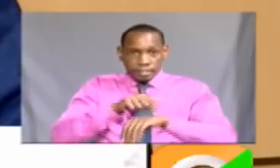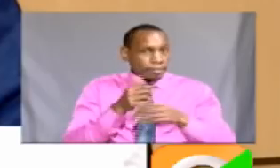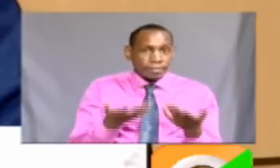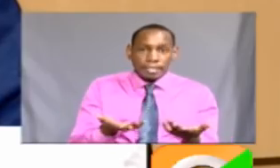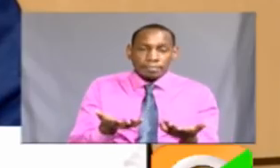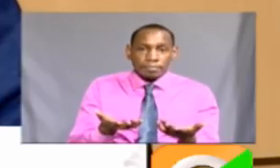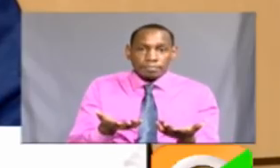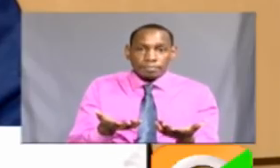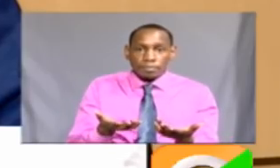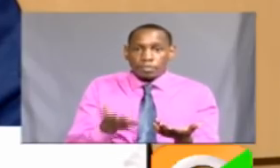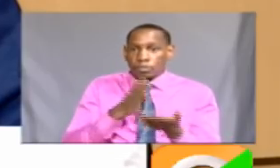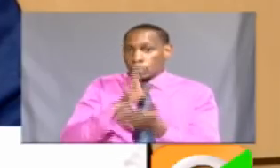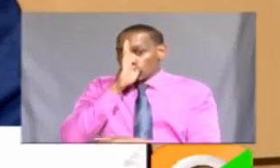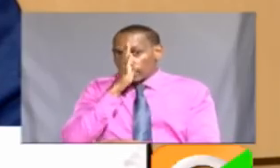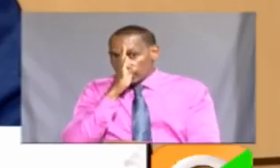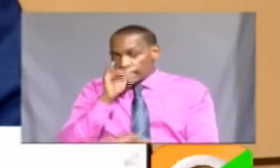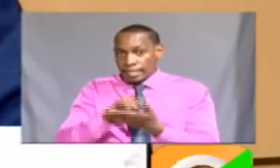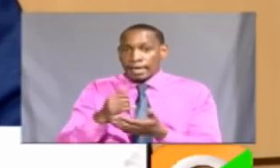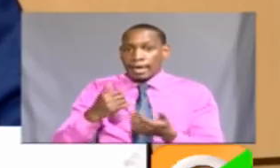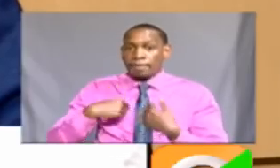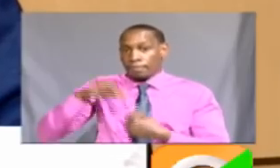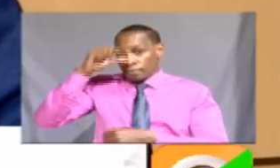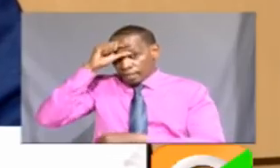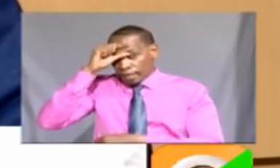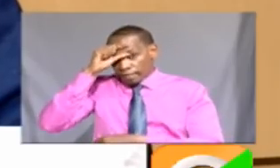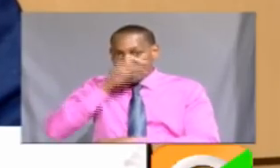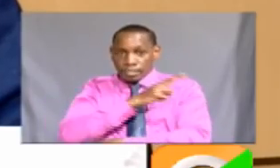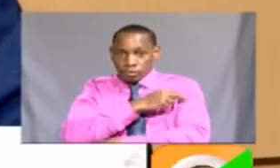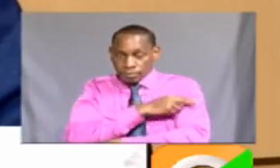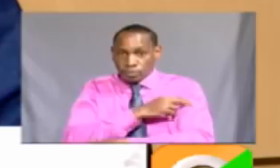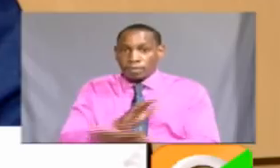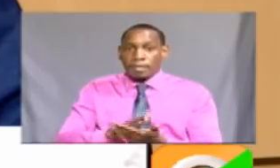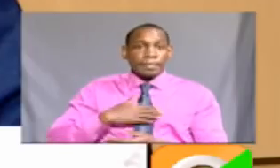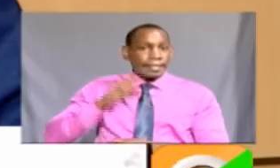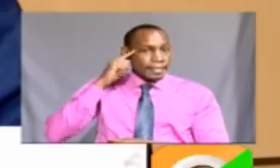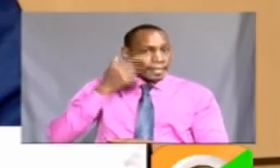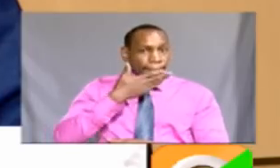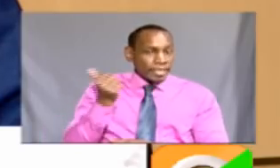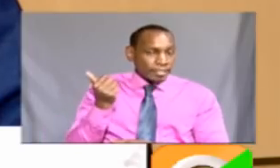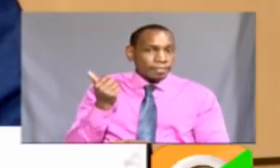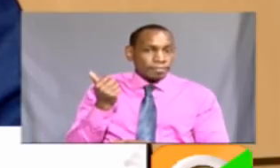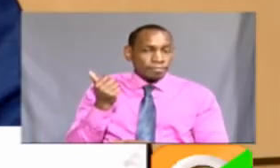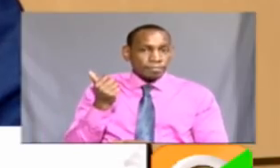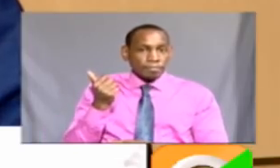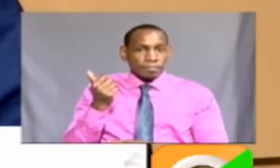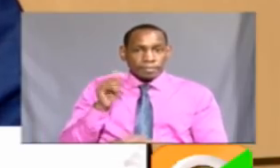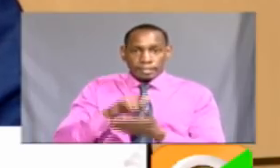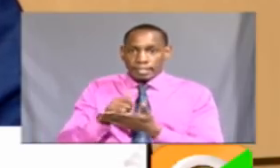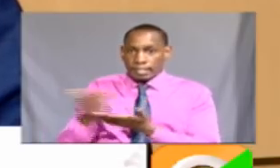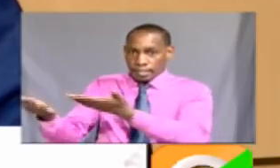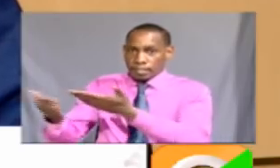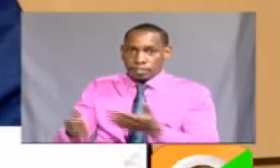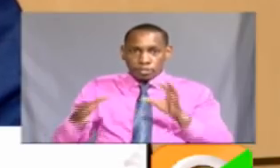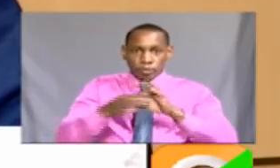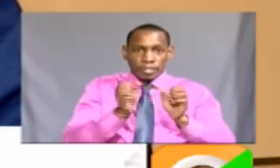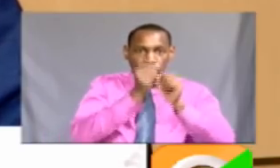now, we are not sure whether it will be available. We would probably have thought it better to bring the staff